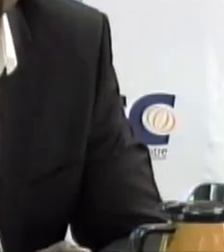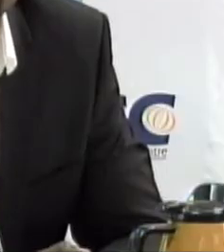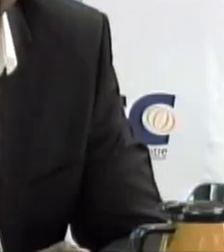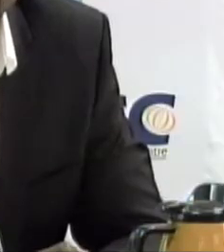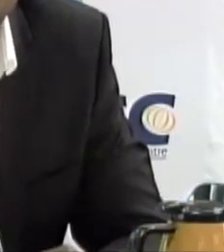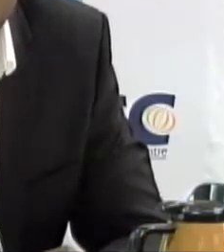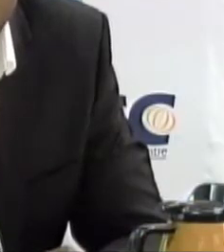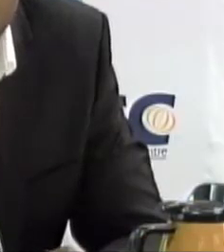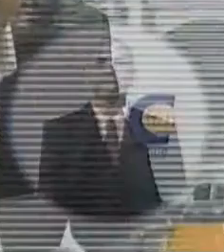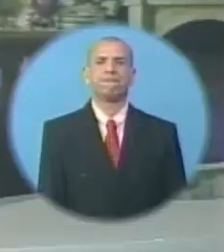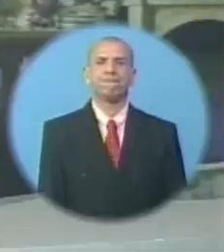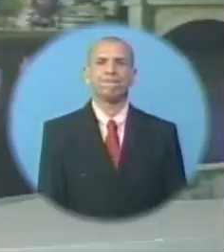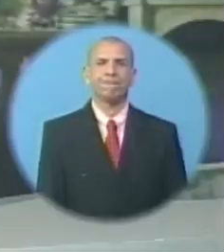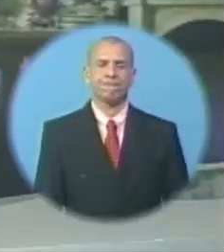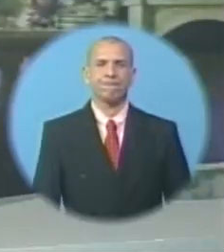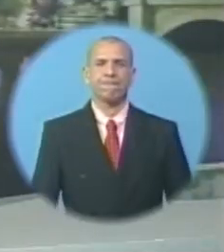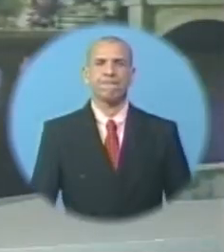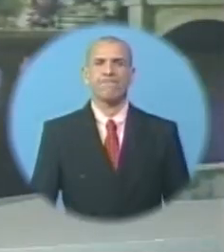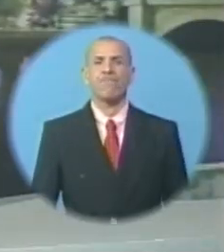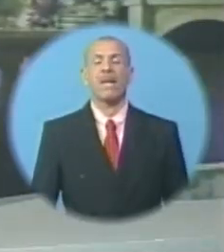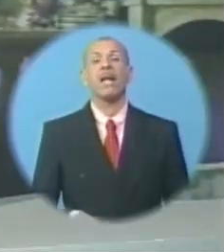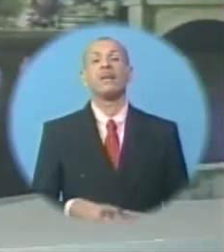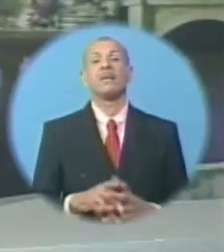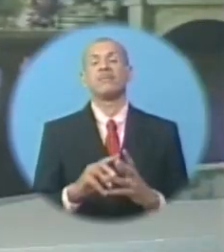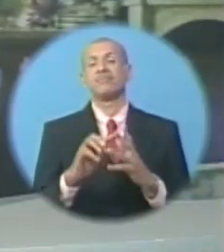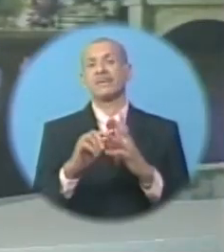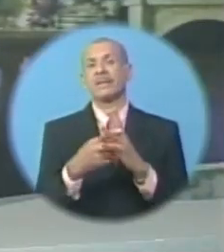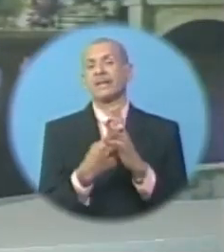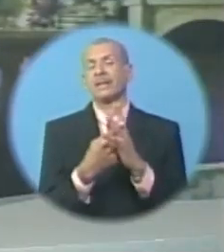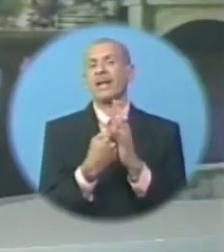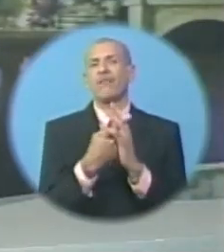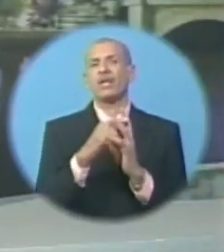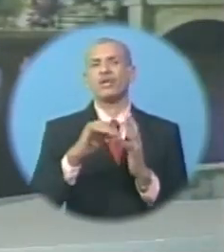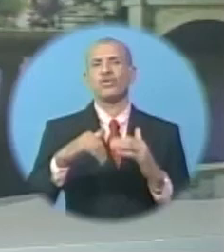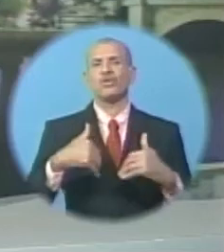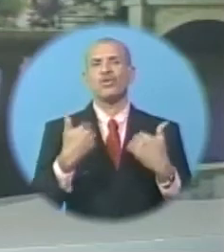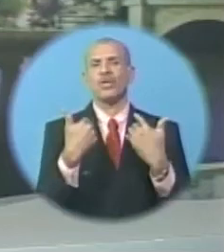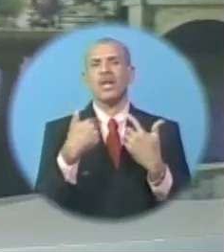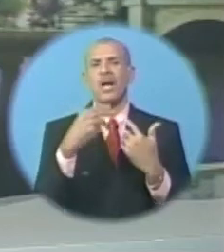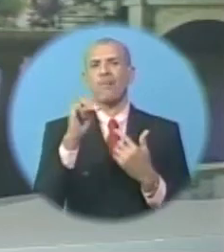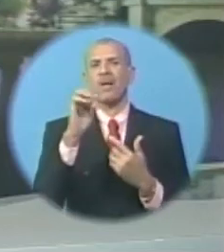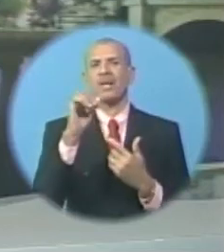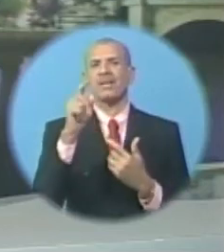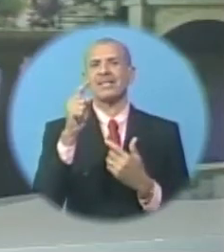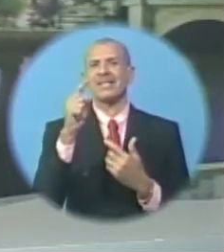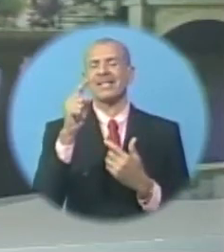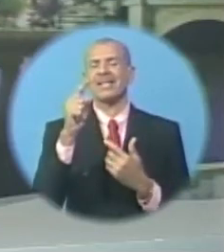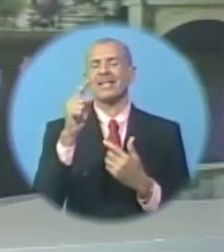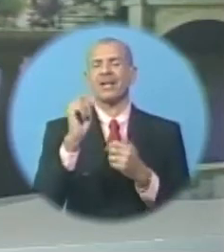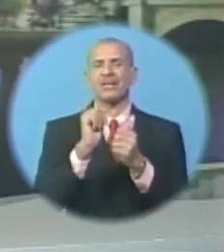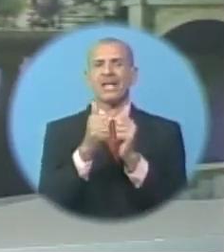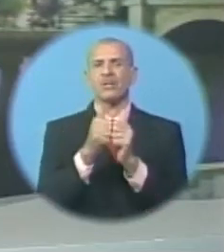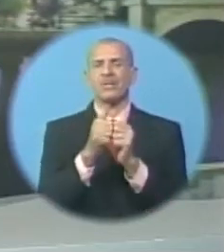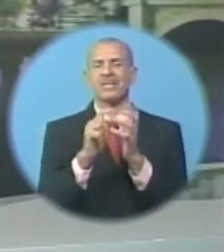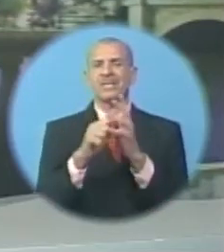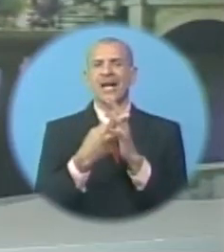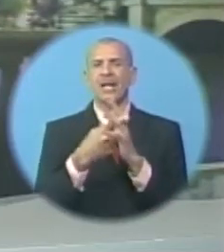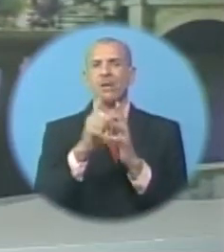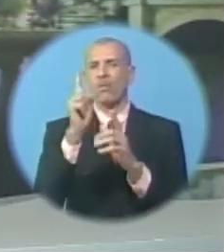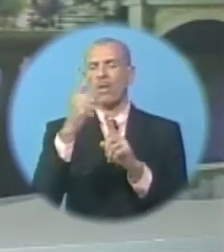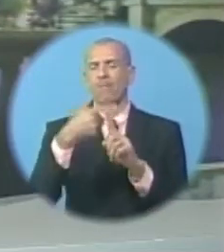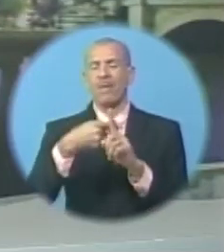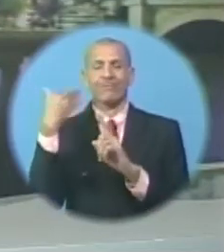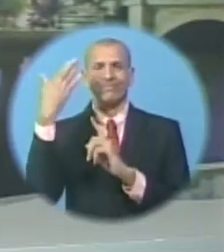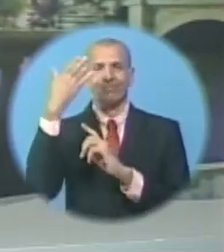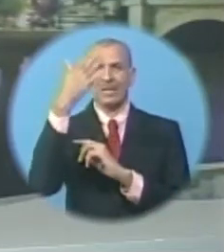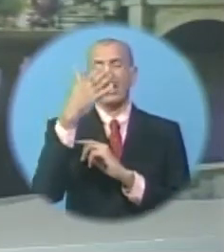around entrepreneurship. The preliminaries of the Junior Monarch contest will get underway in just a month's time, and all efforts are